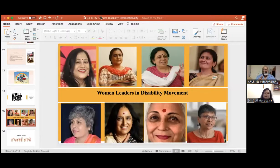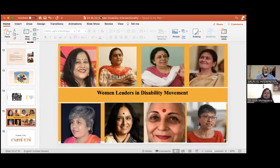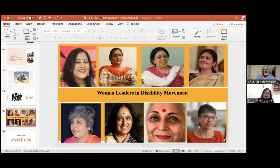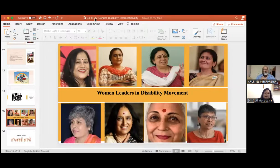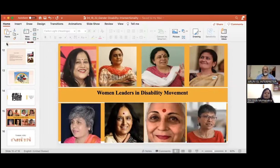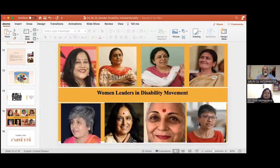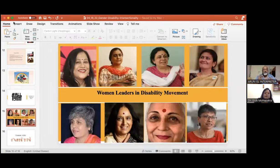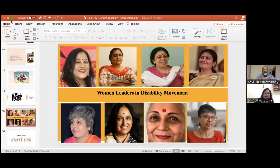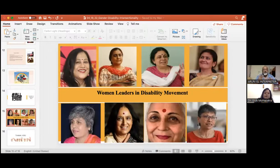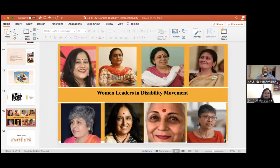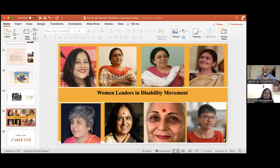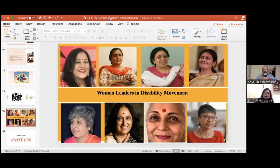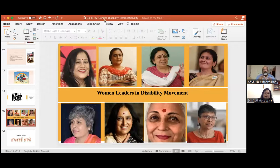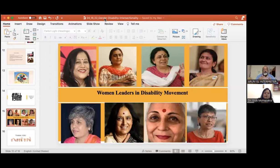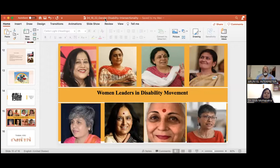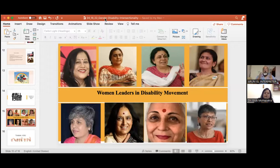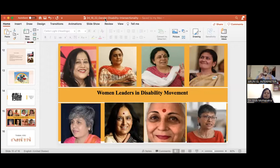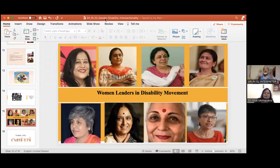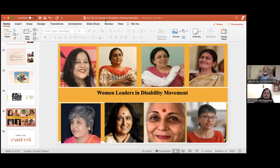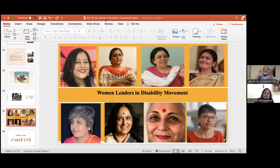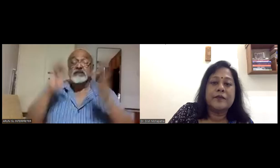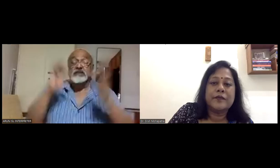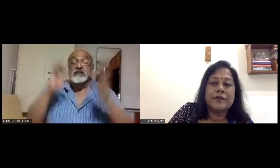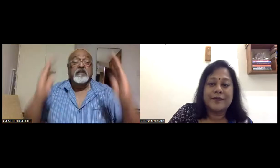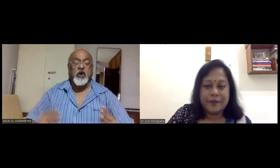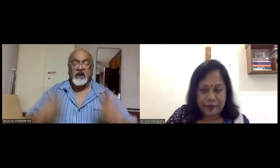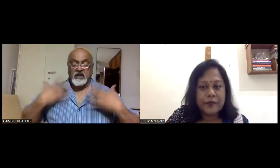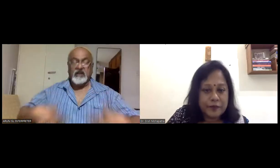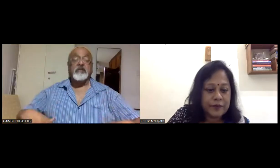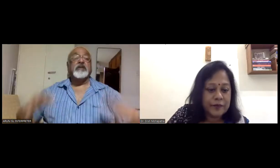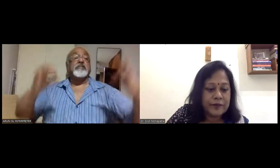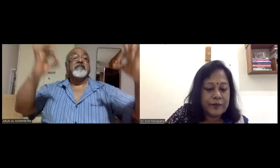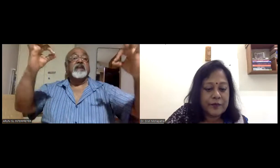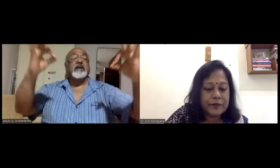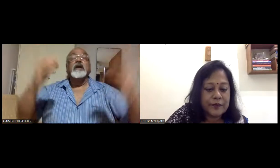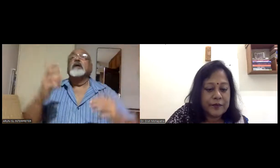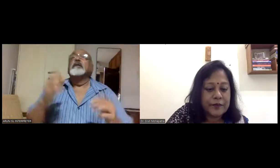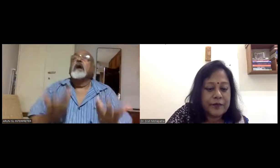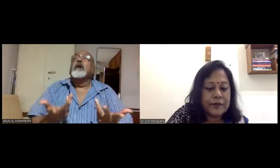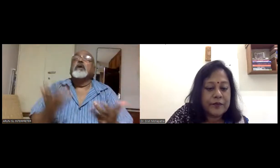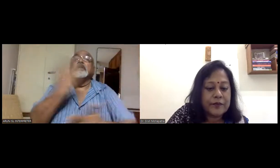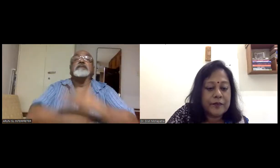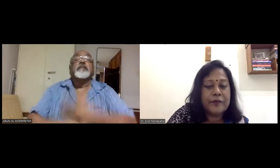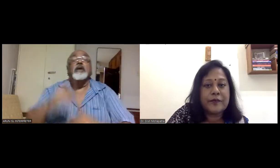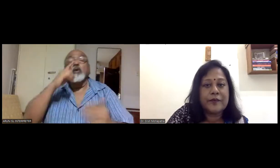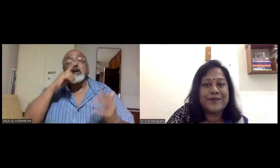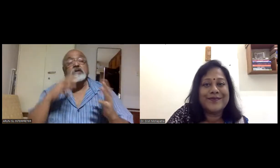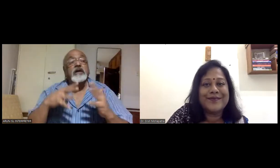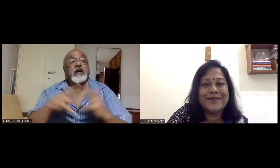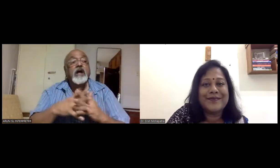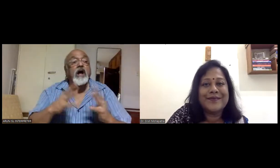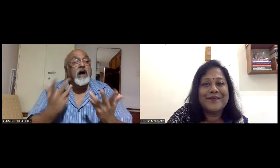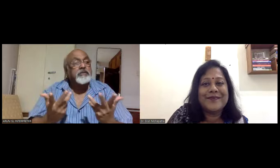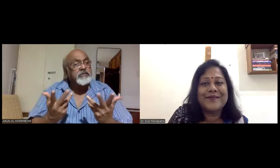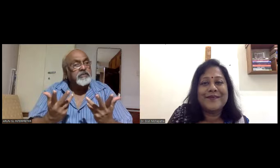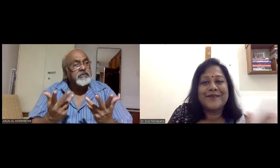of having an ideal body. So being a disabled woman, I guess it is